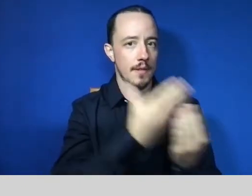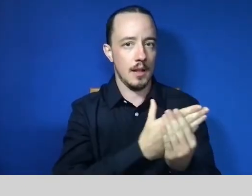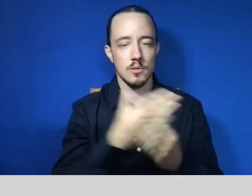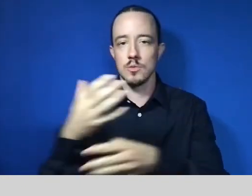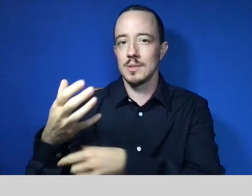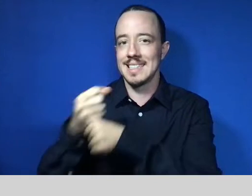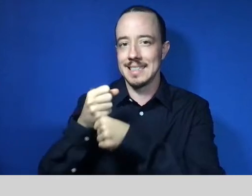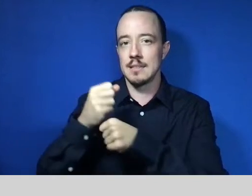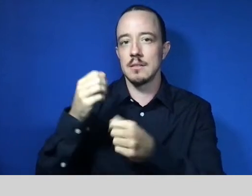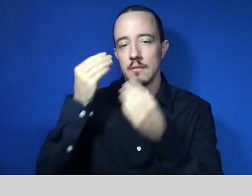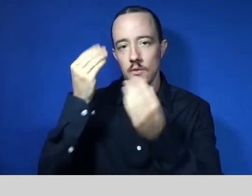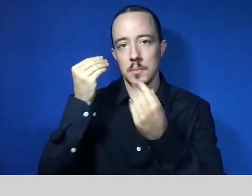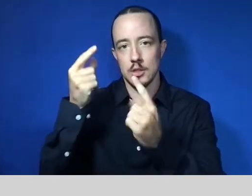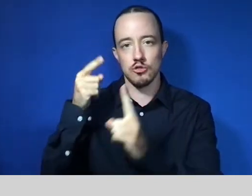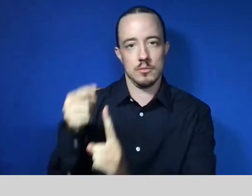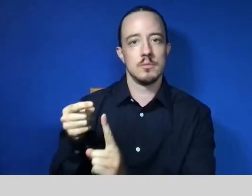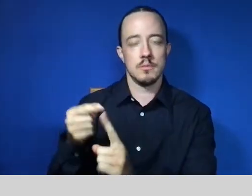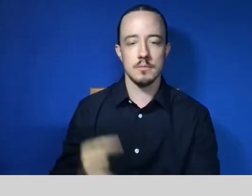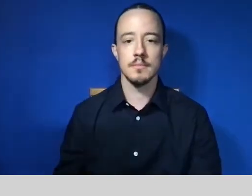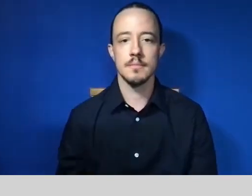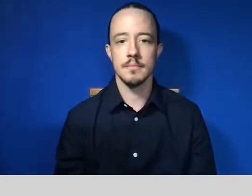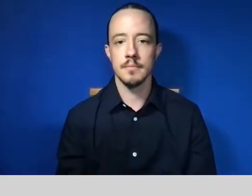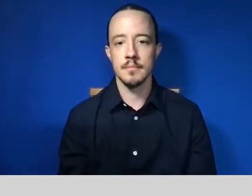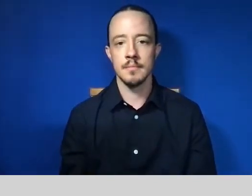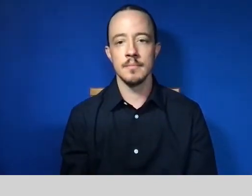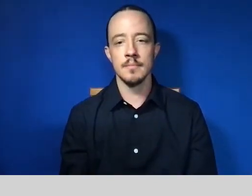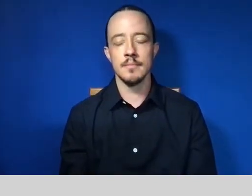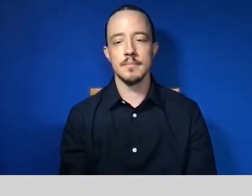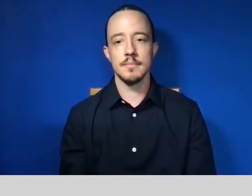get typing information from.